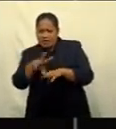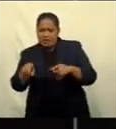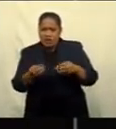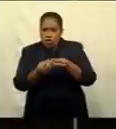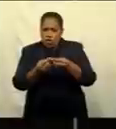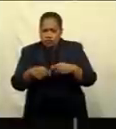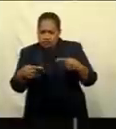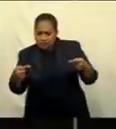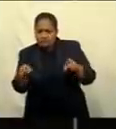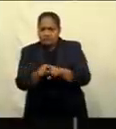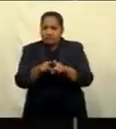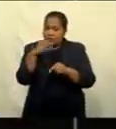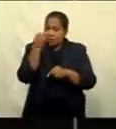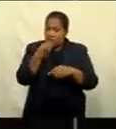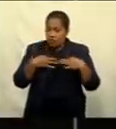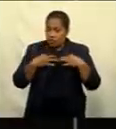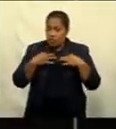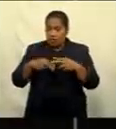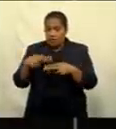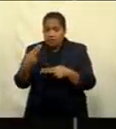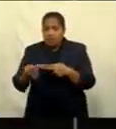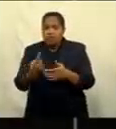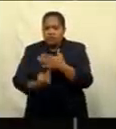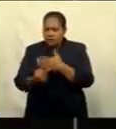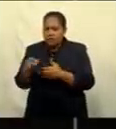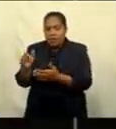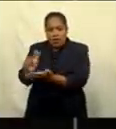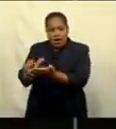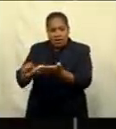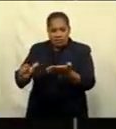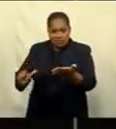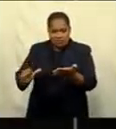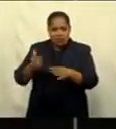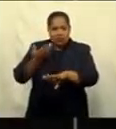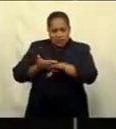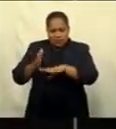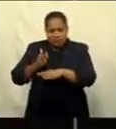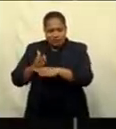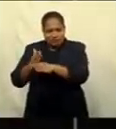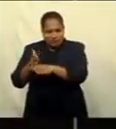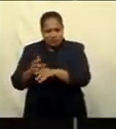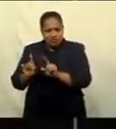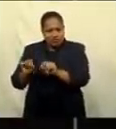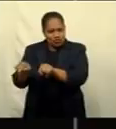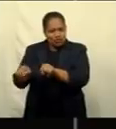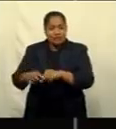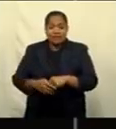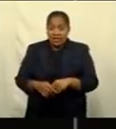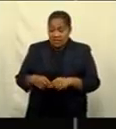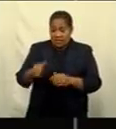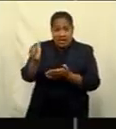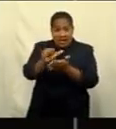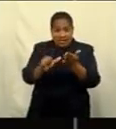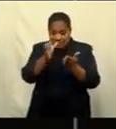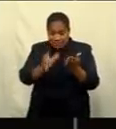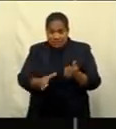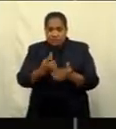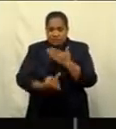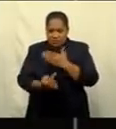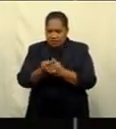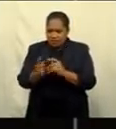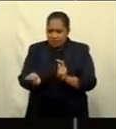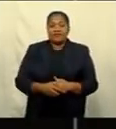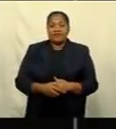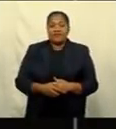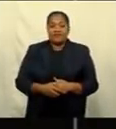food, clothing and plants as art pieces with entirely new functions. The visual artist has turned a beanie into a